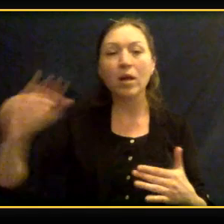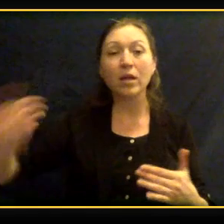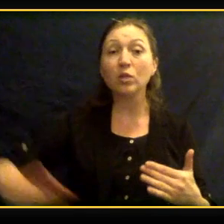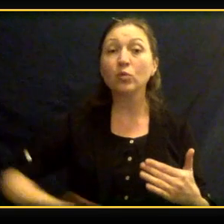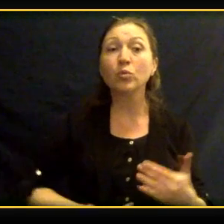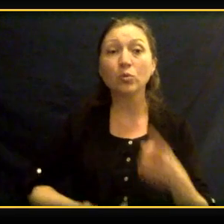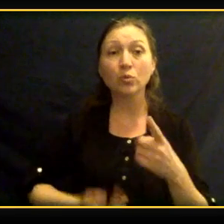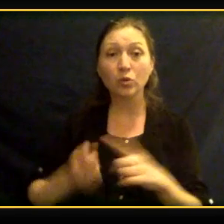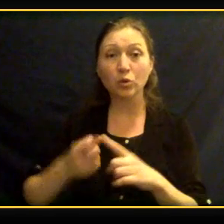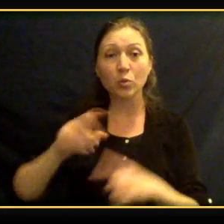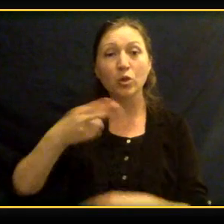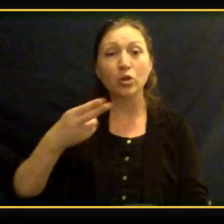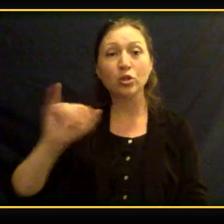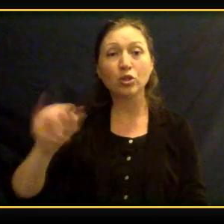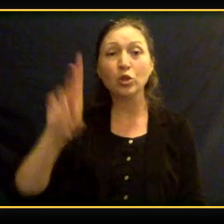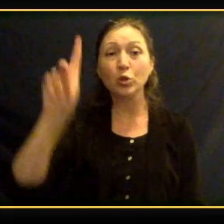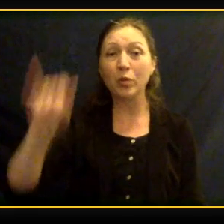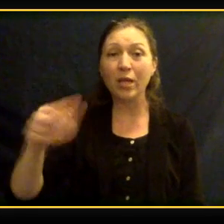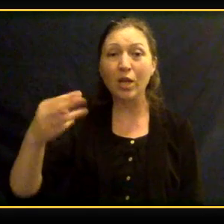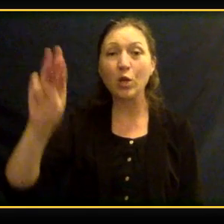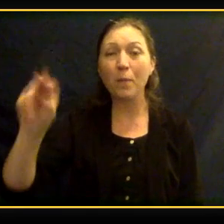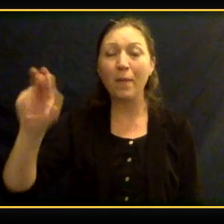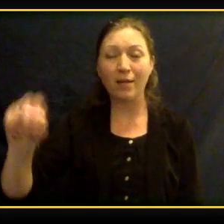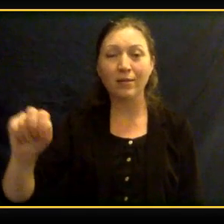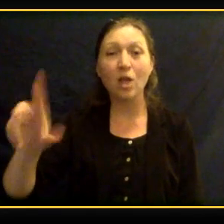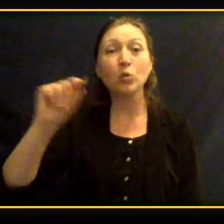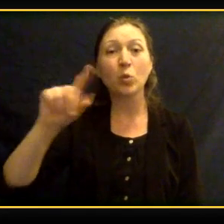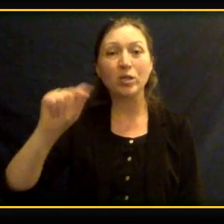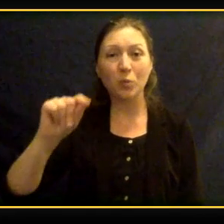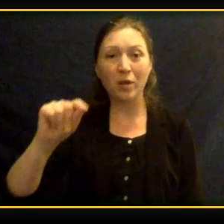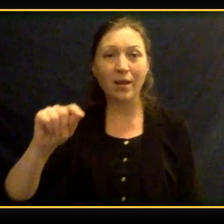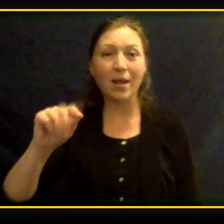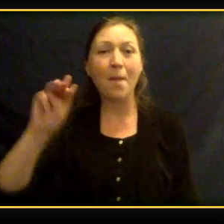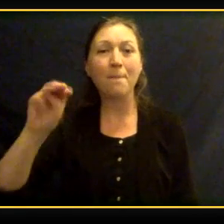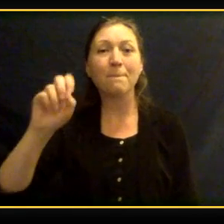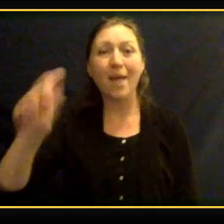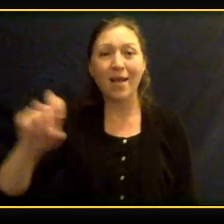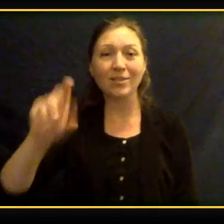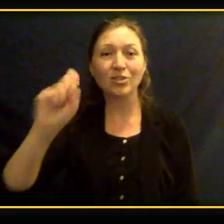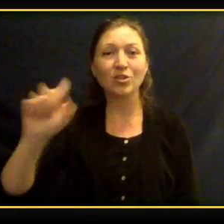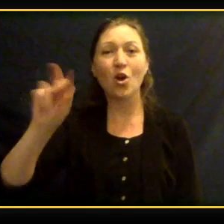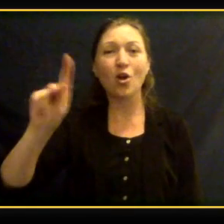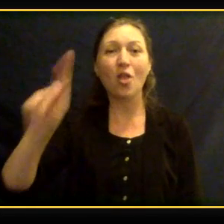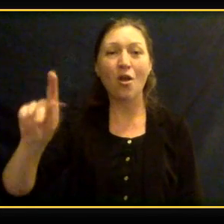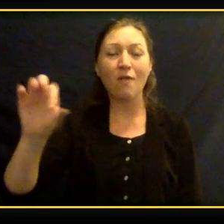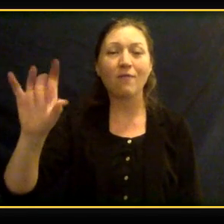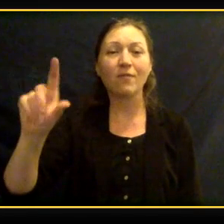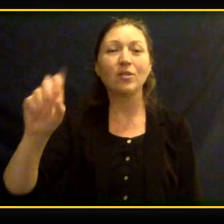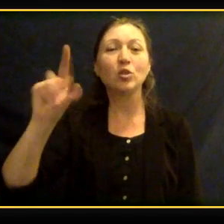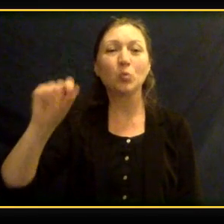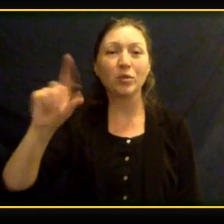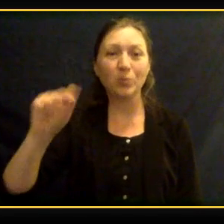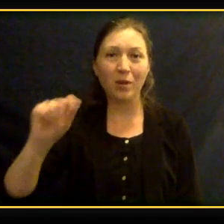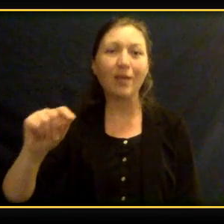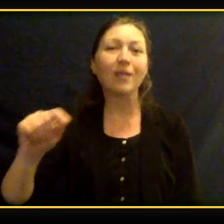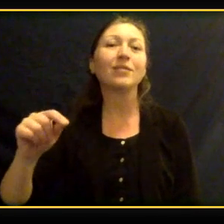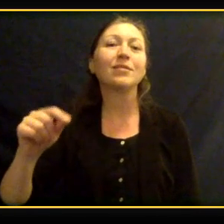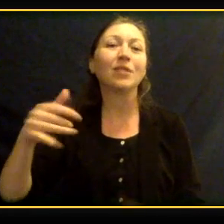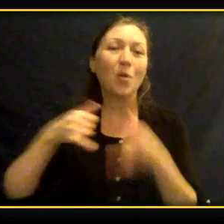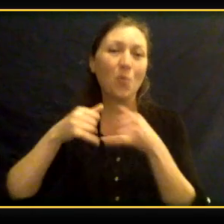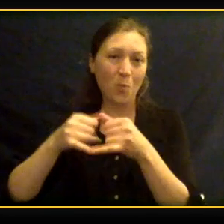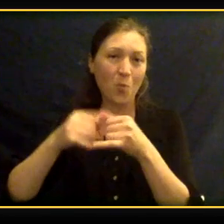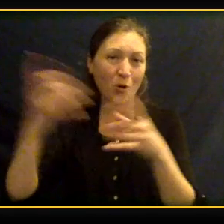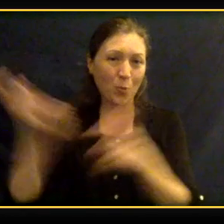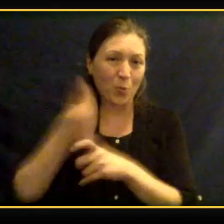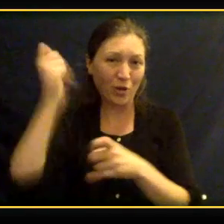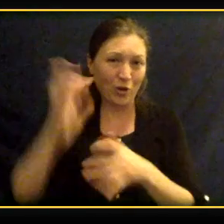Heumann, the 2020 Max Starkloff Lifetime Achievement Award winner. Max and I first met Judy in the